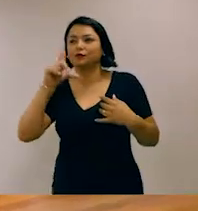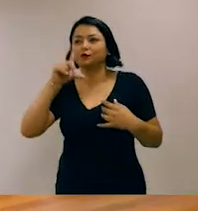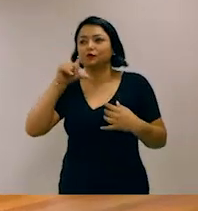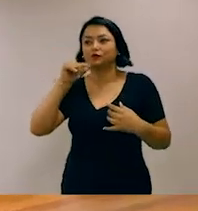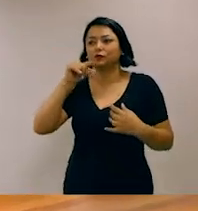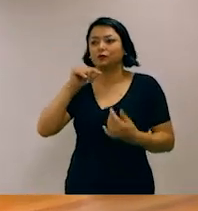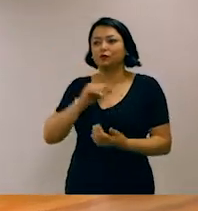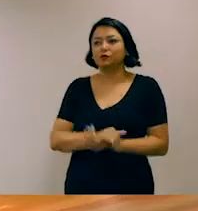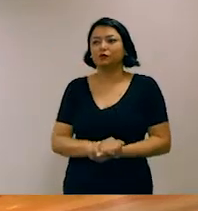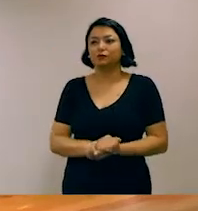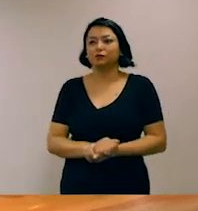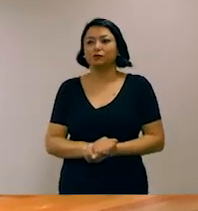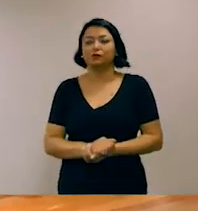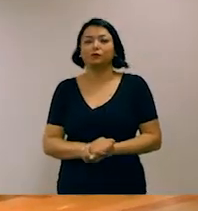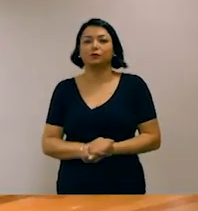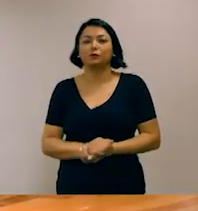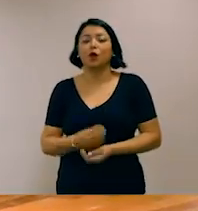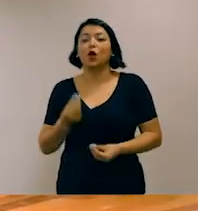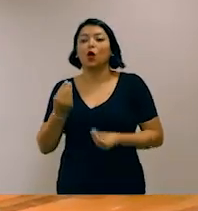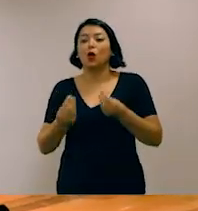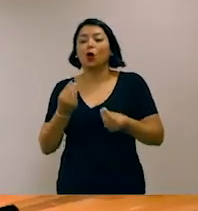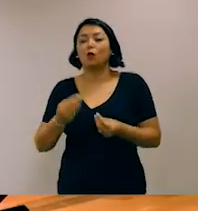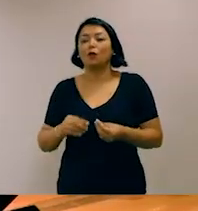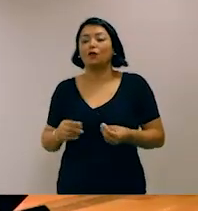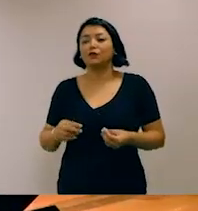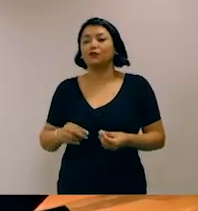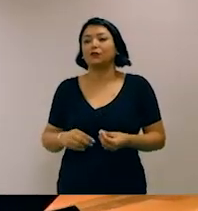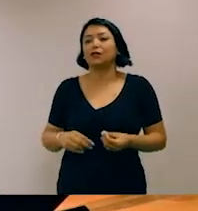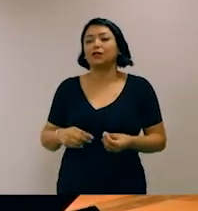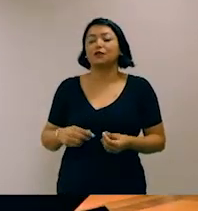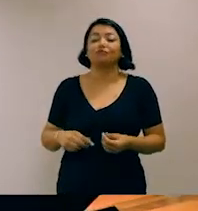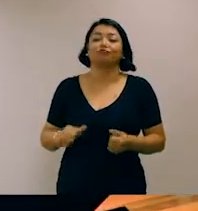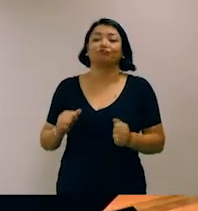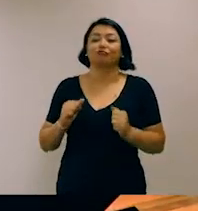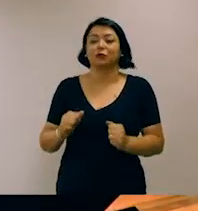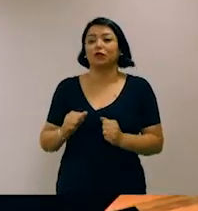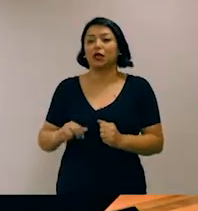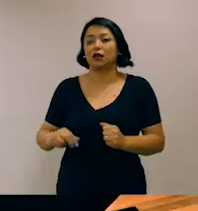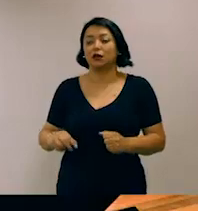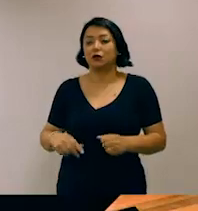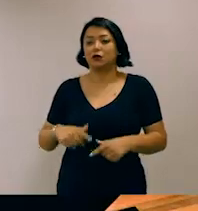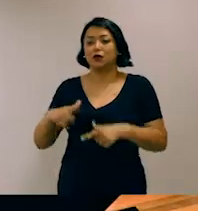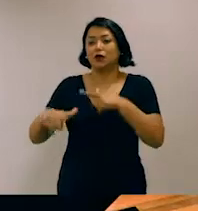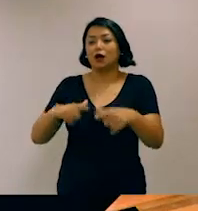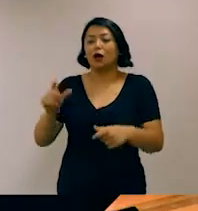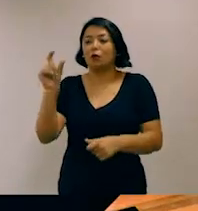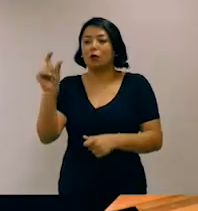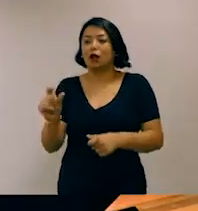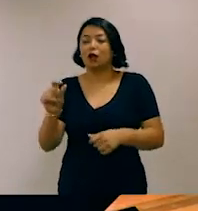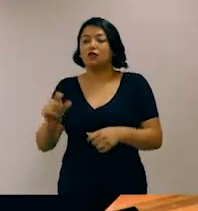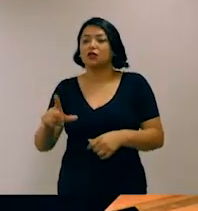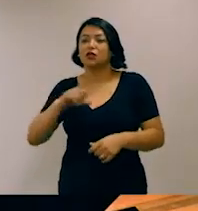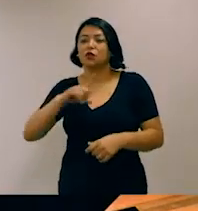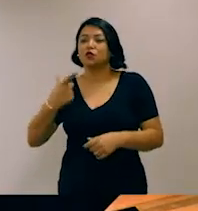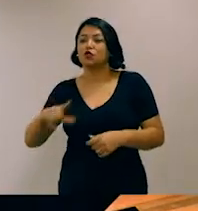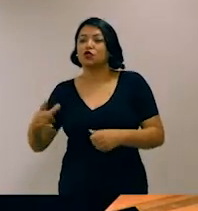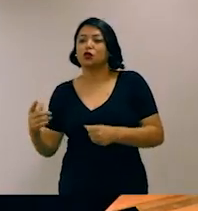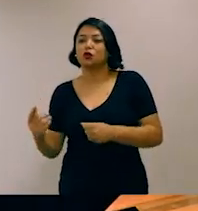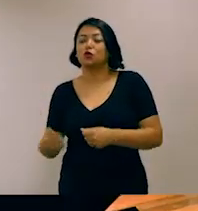doc to vec in Portuguese? How did you deal with words that were outside the language of the doc to vec?